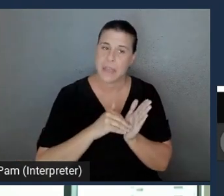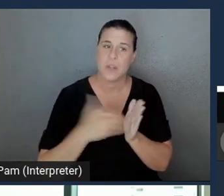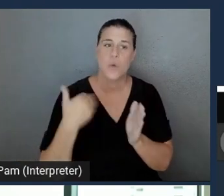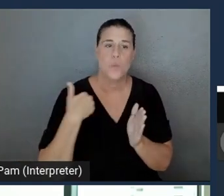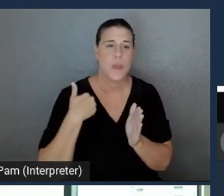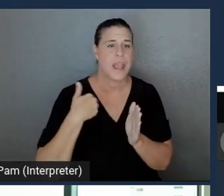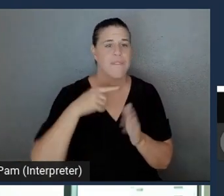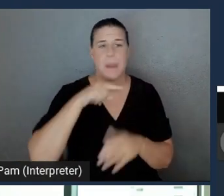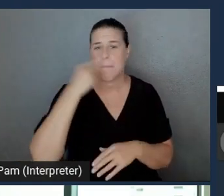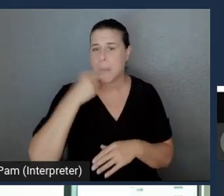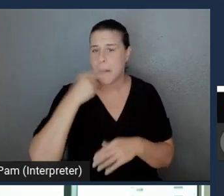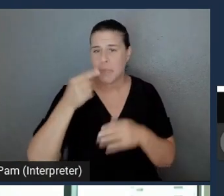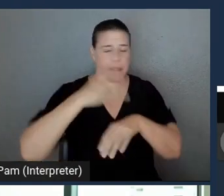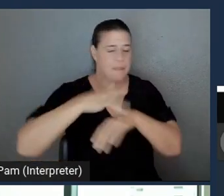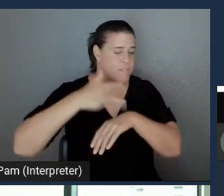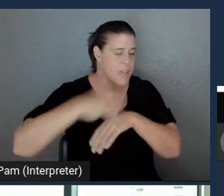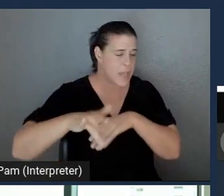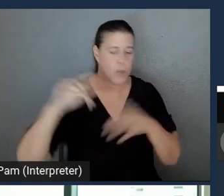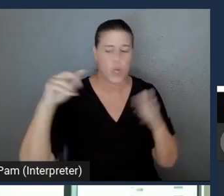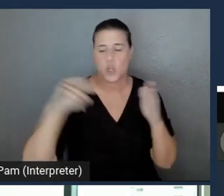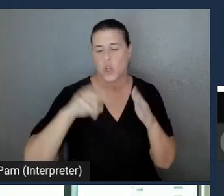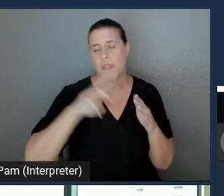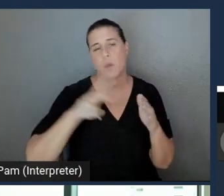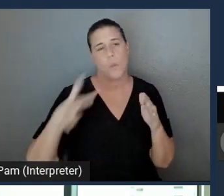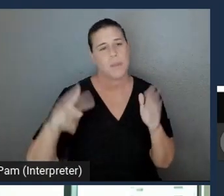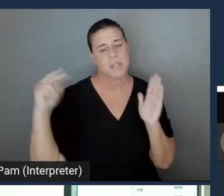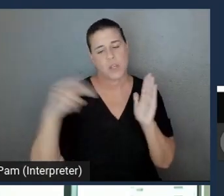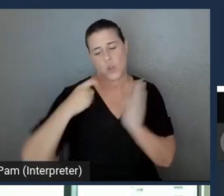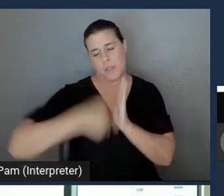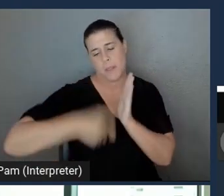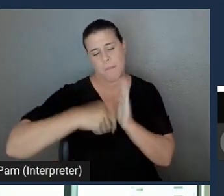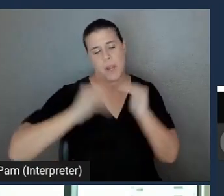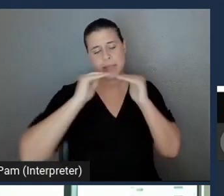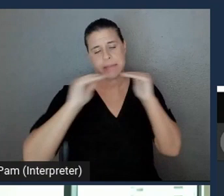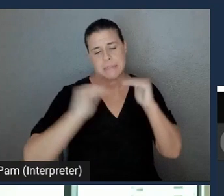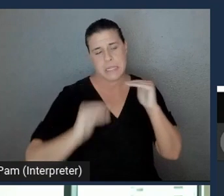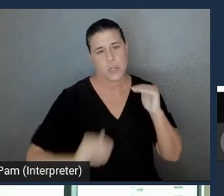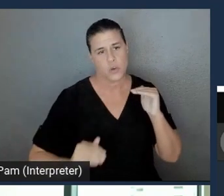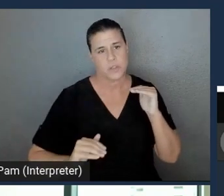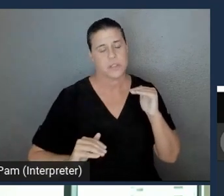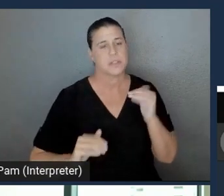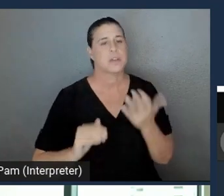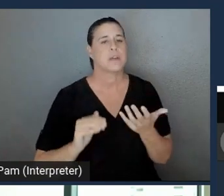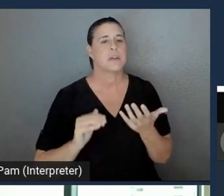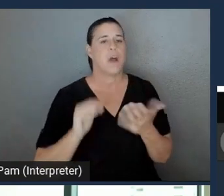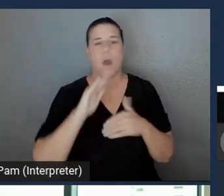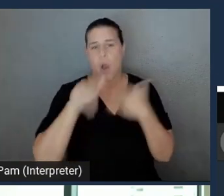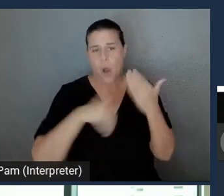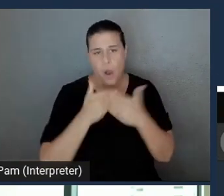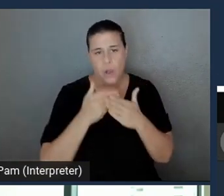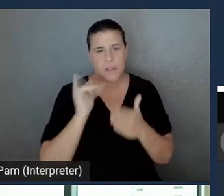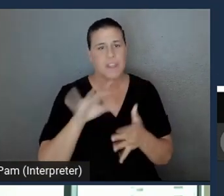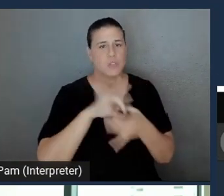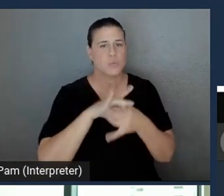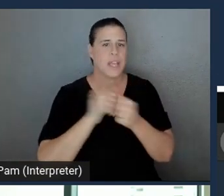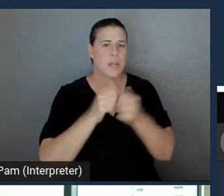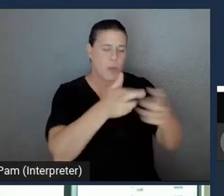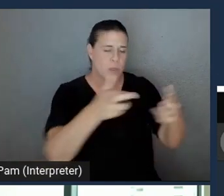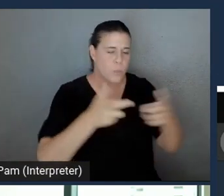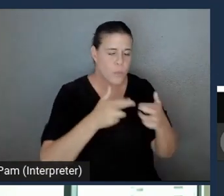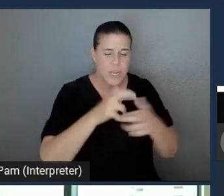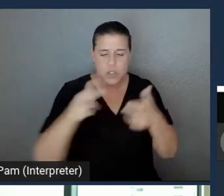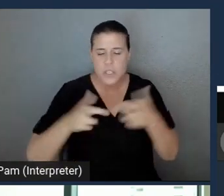all publicly available. You can go to our website and check out the price tiers. Essentially, all of this varies by regions, but you can